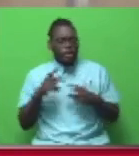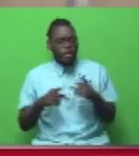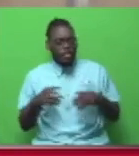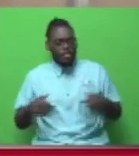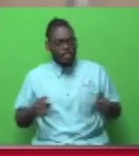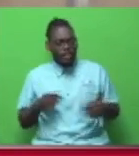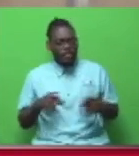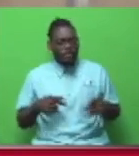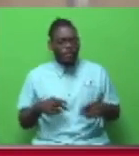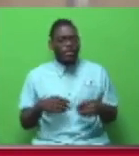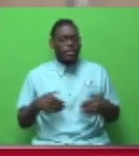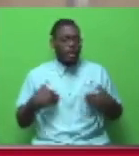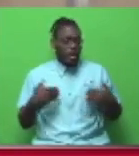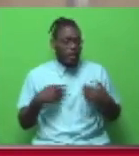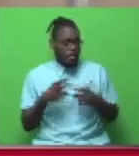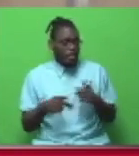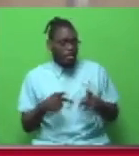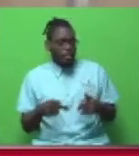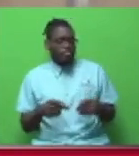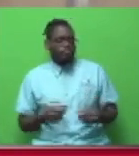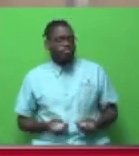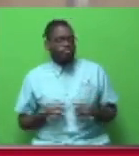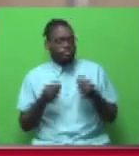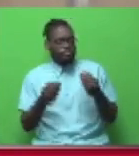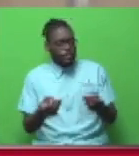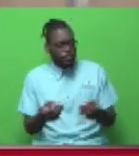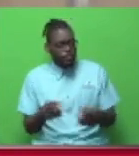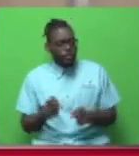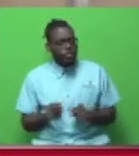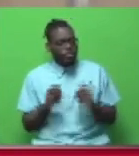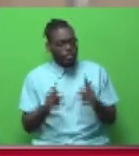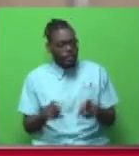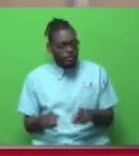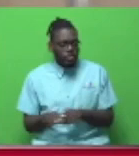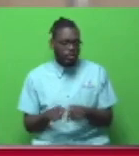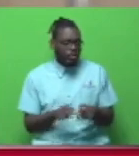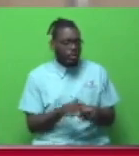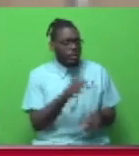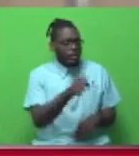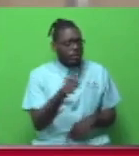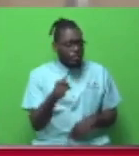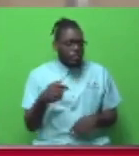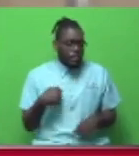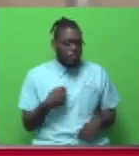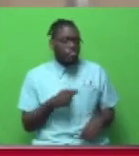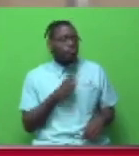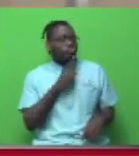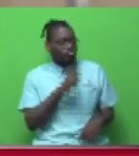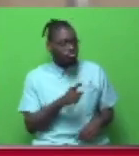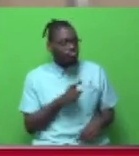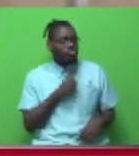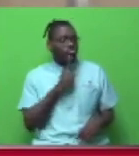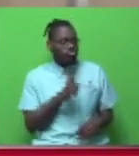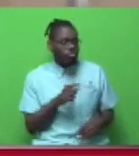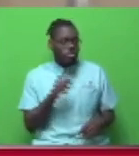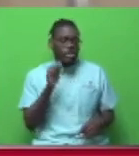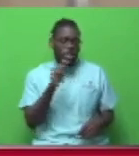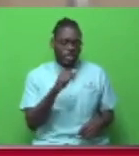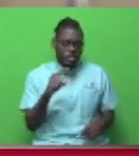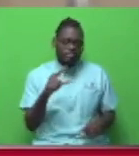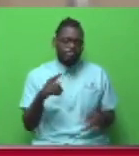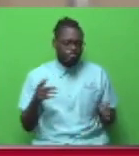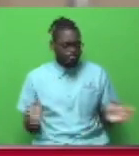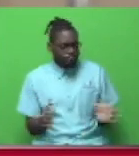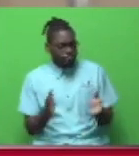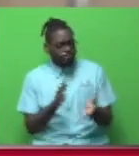giving them an opportunity to develop themselves. So I'm pleased, and I'm sure that I will get the blessings of the AG to work with other